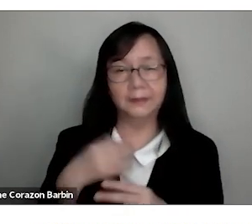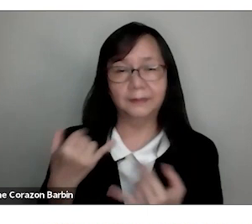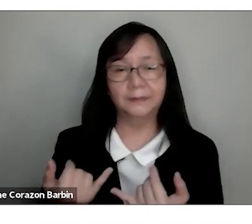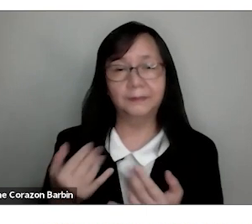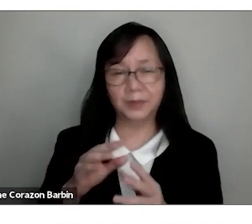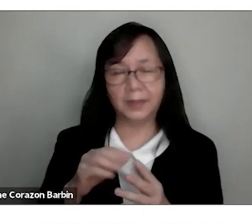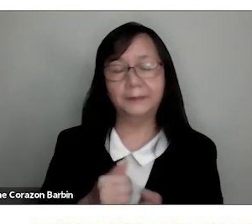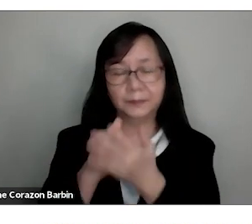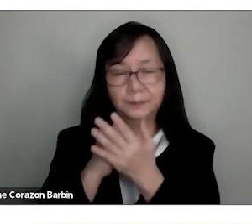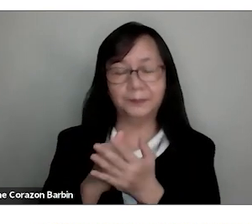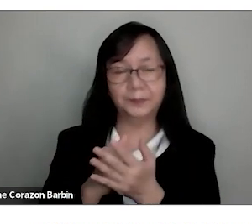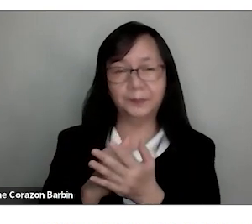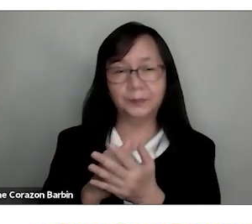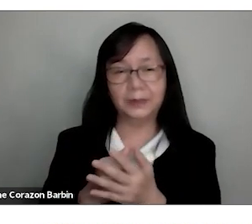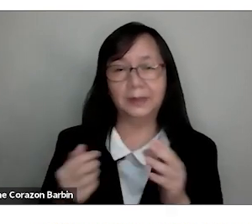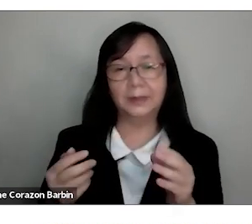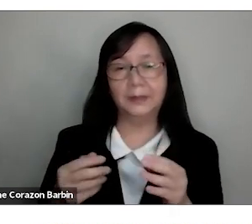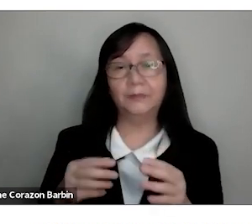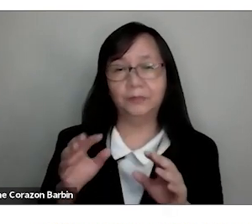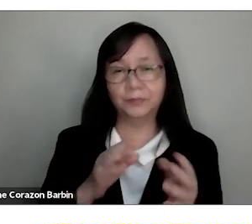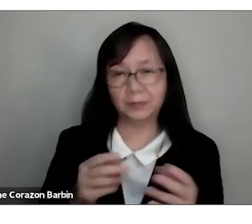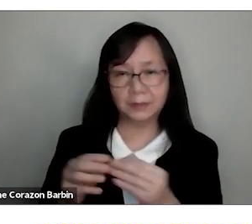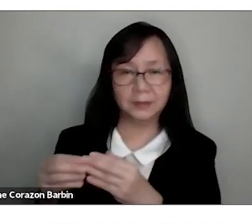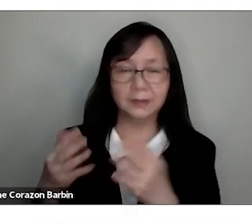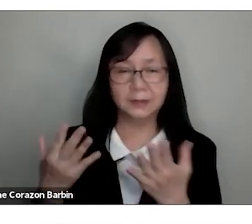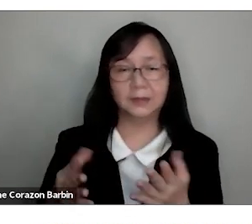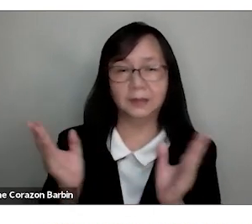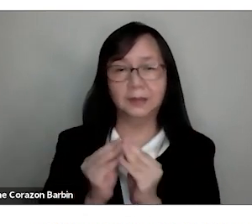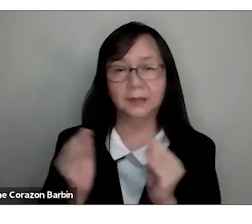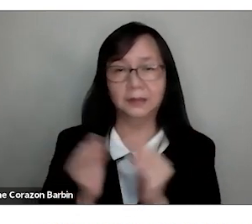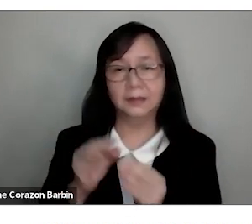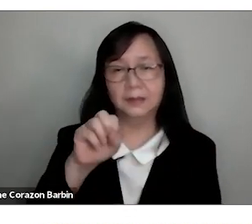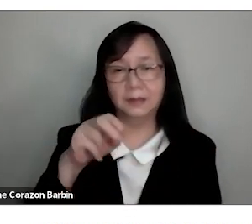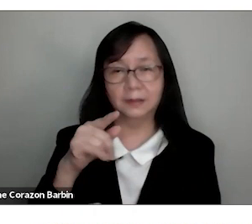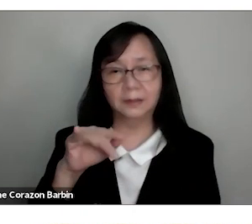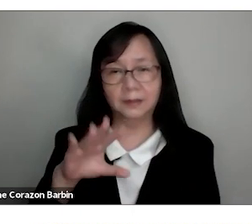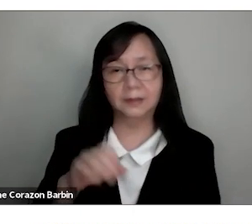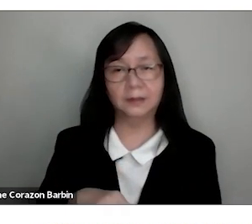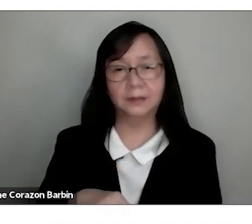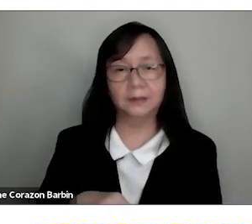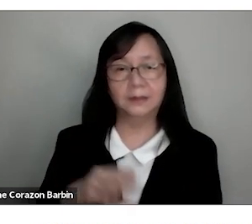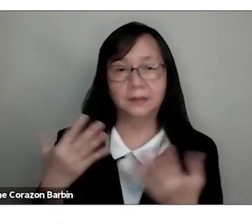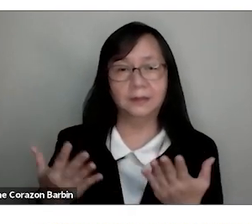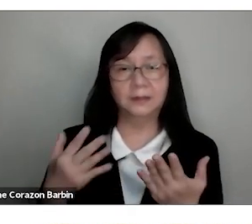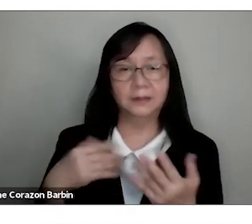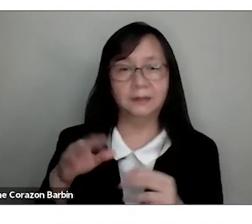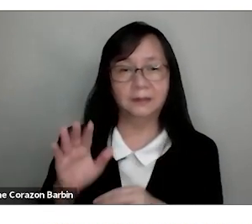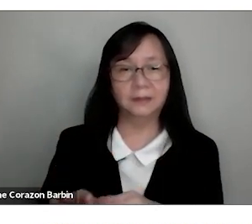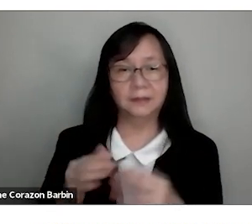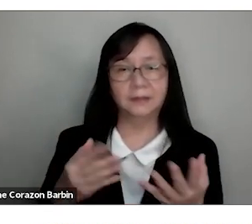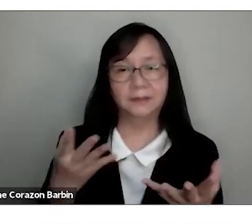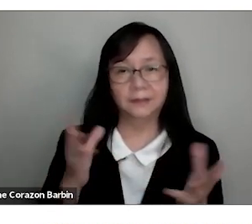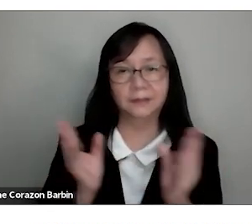also helped facilitate the sessions. And Sheikh, one of our colleagues, also served as a child safeguardian during the